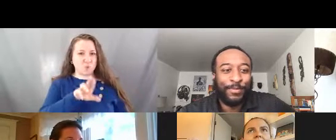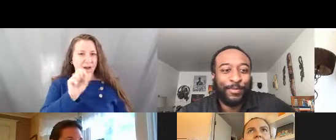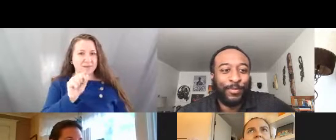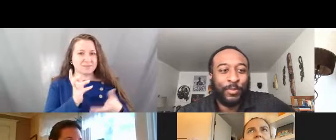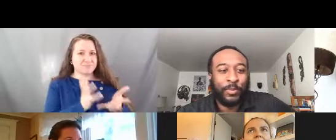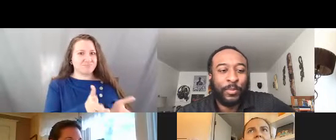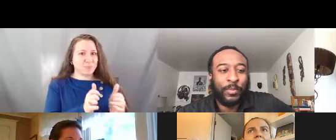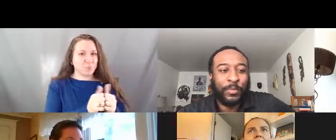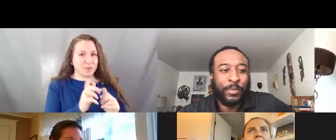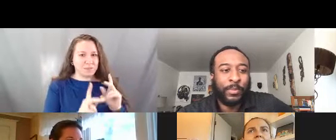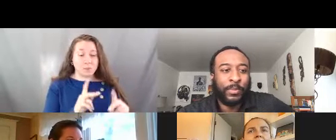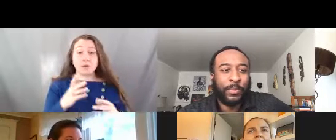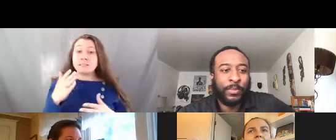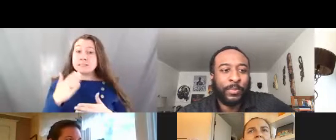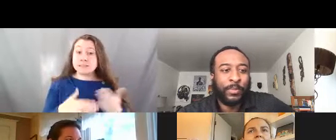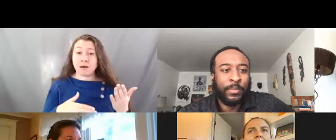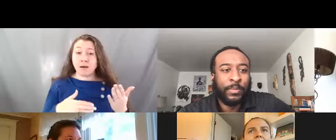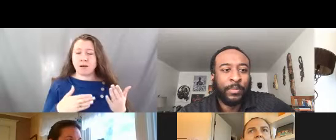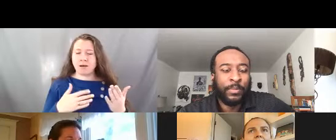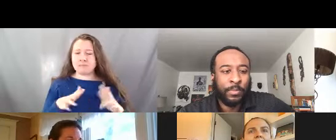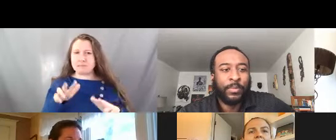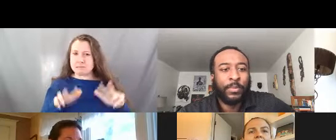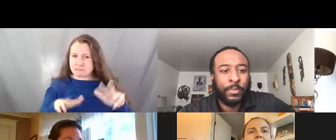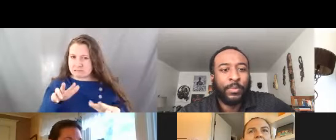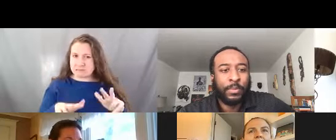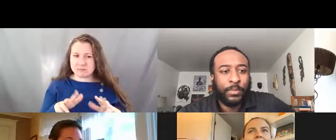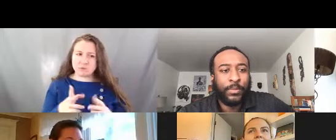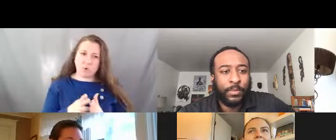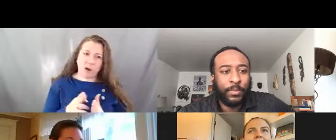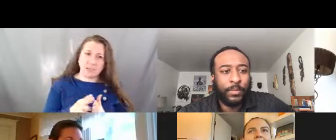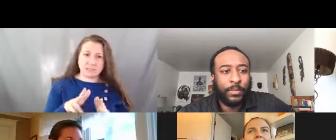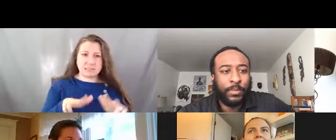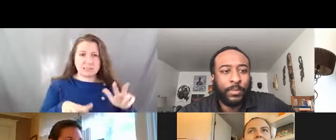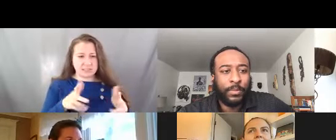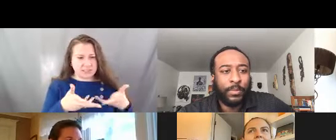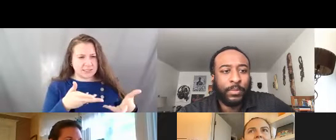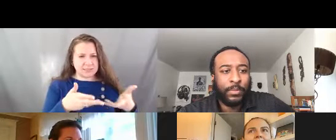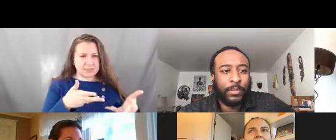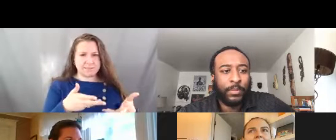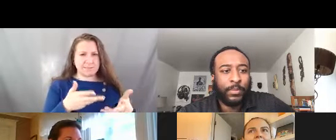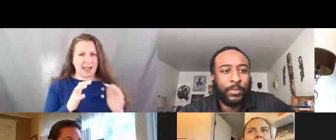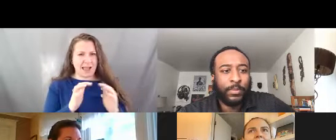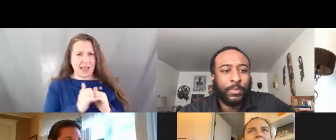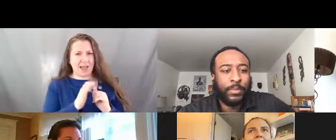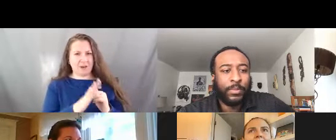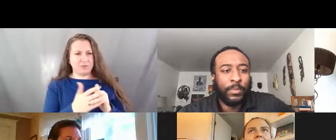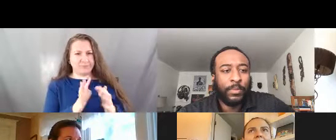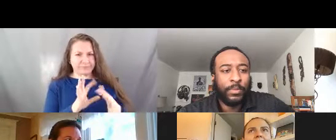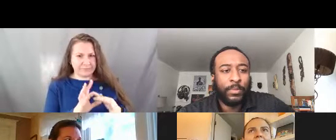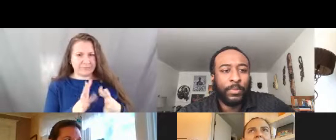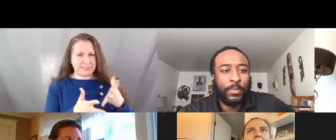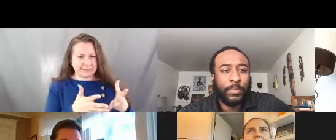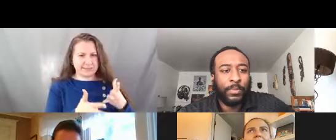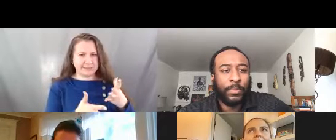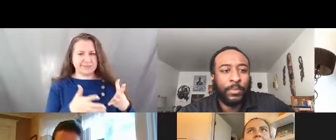came here, like there were some times where it was a little awkward, to be honest, because I just didn't understand the way it worked here. But it's something